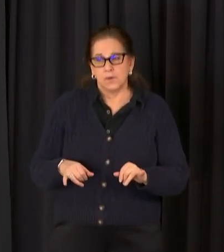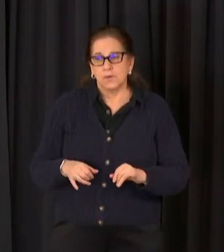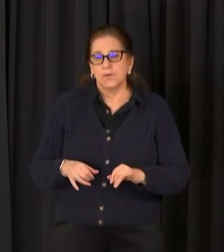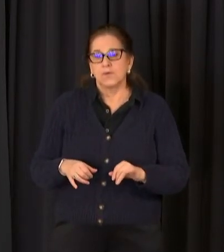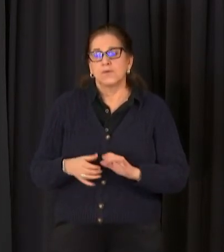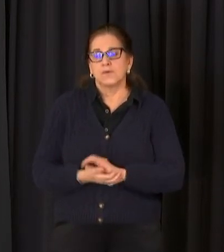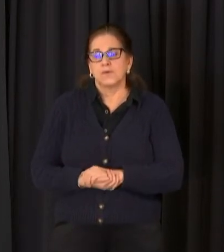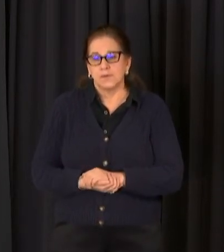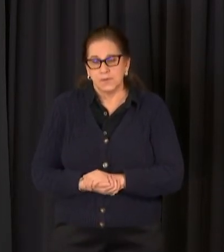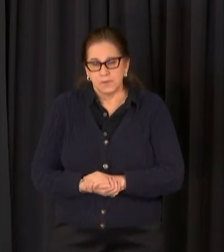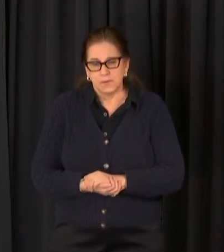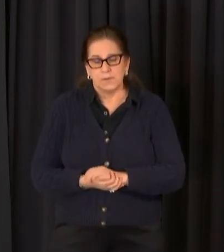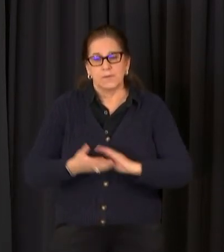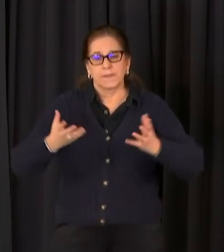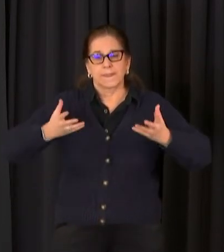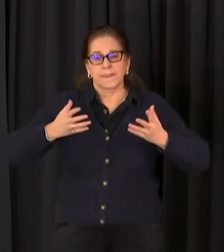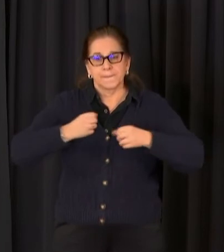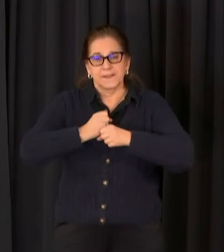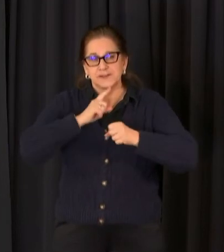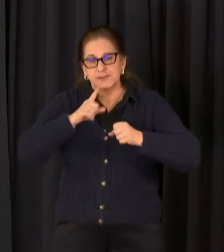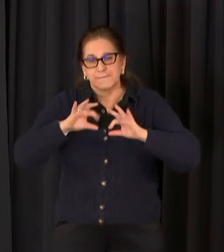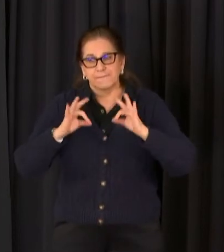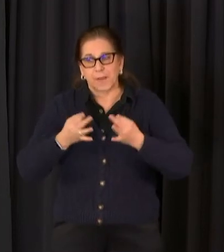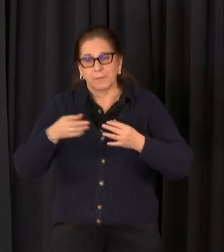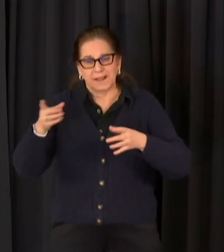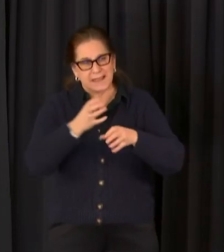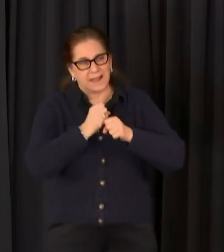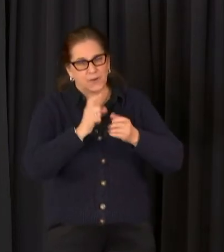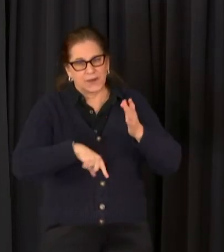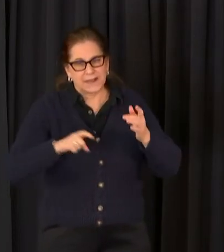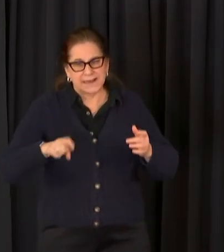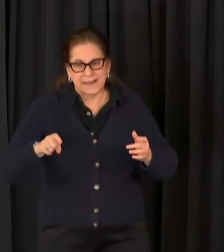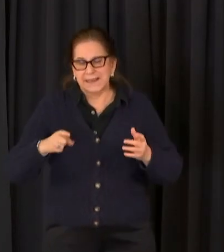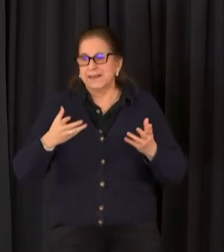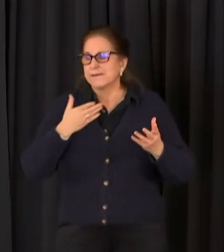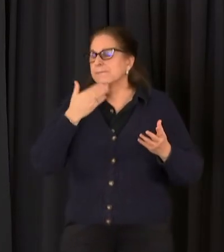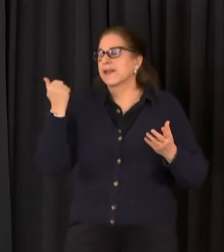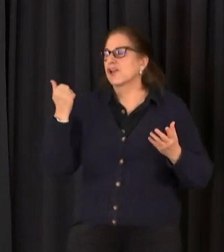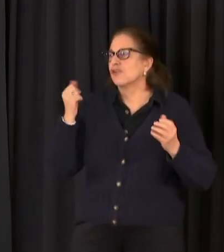for making sure families have what they need to give their children a better